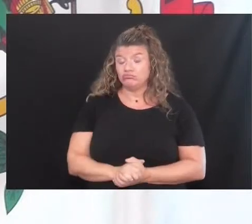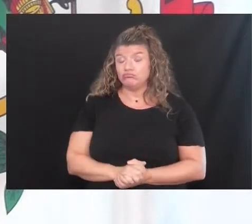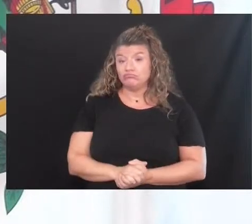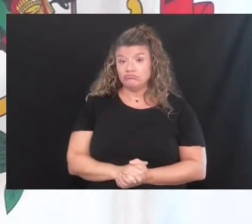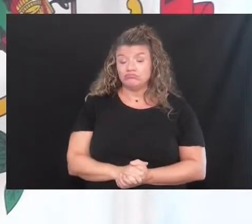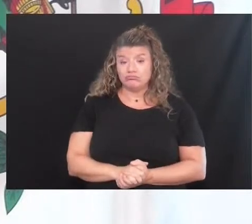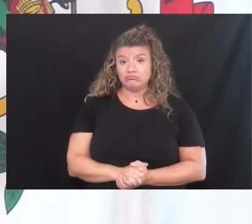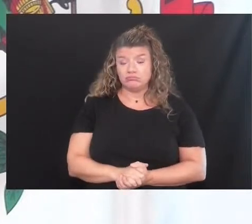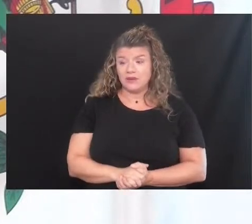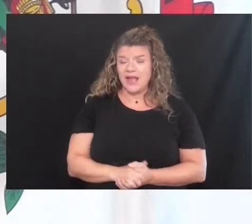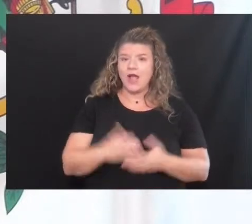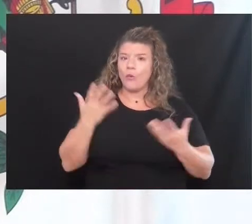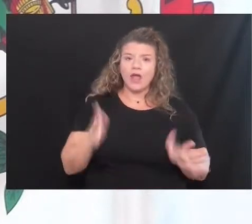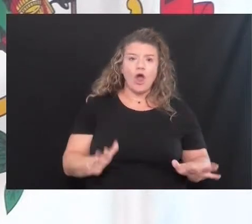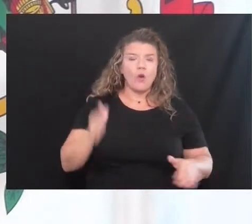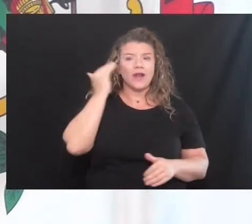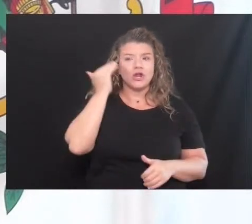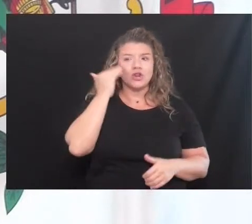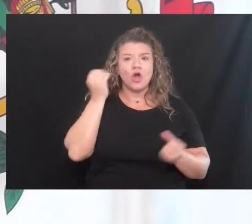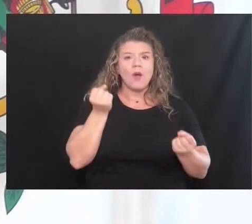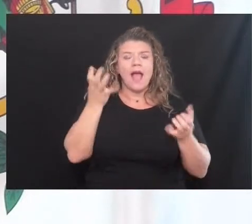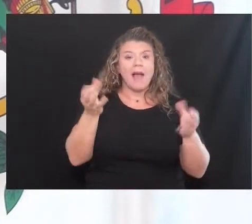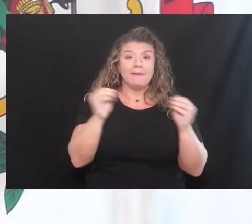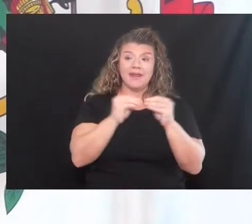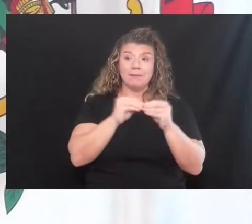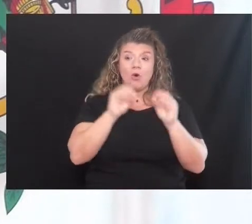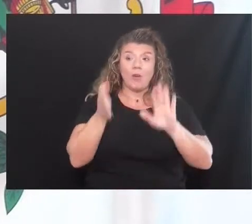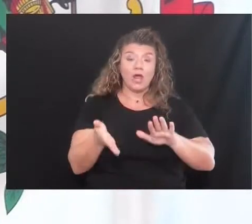we know just how many more we could lose.